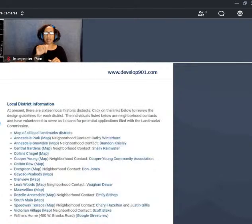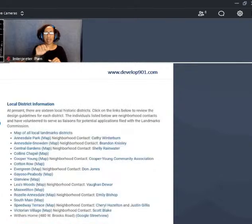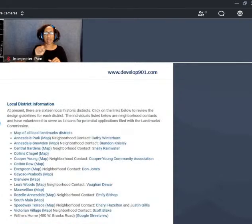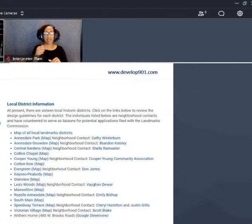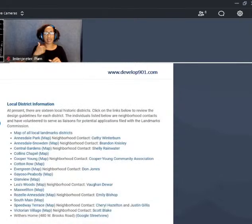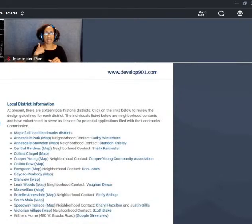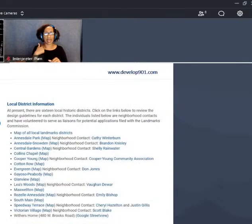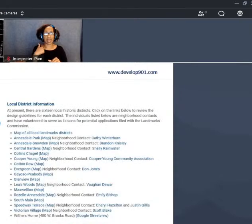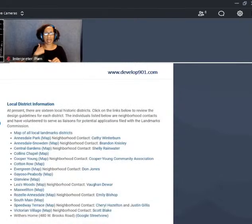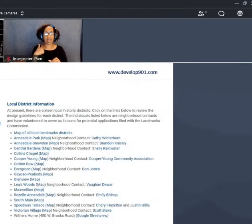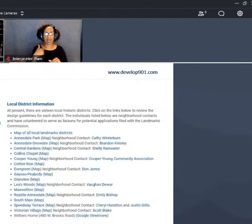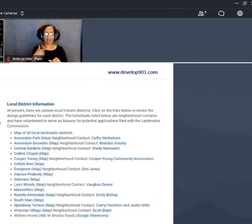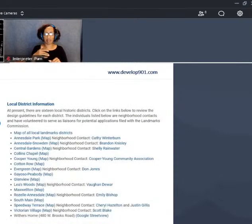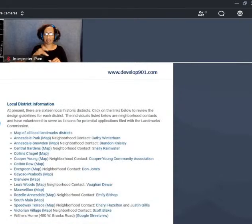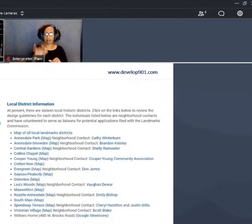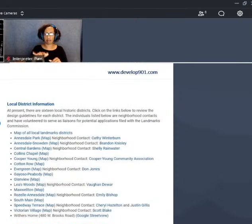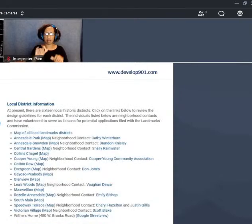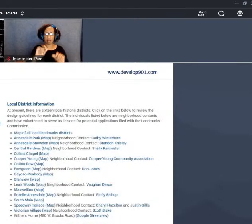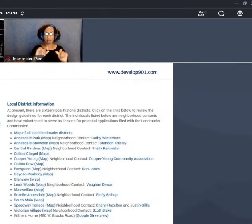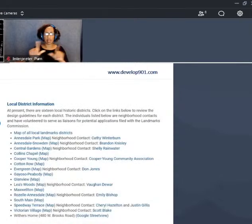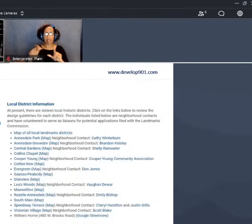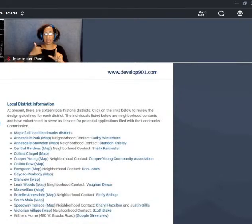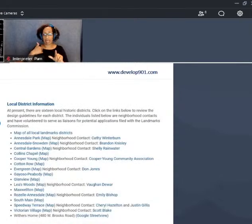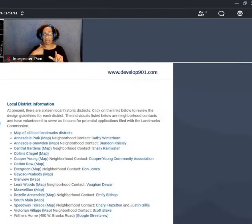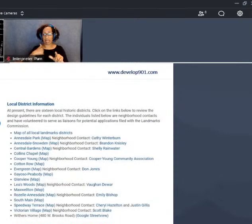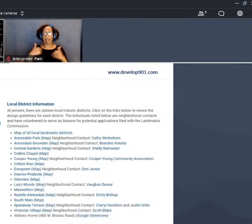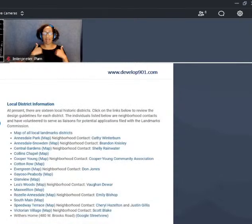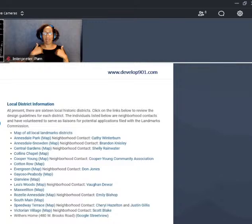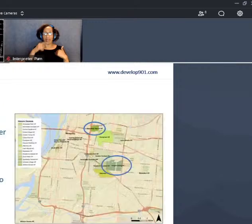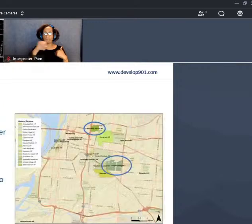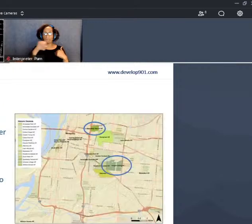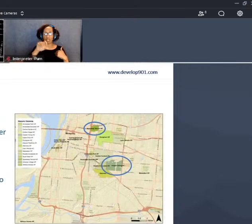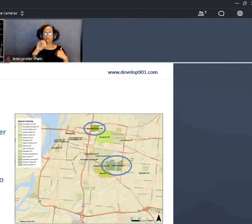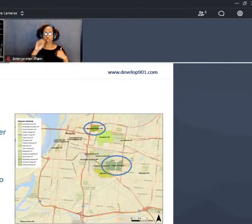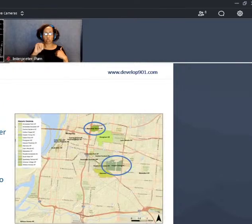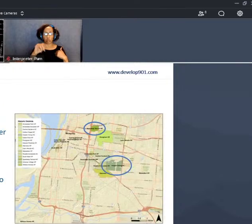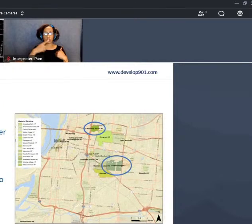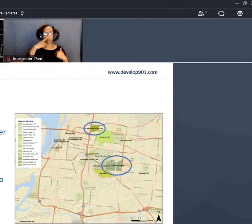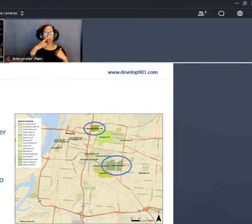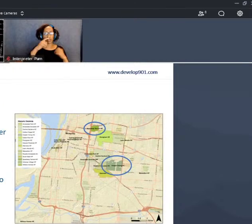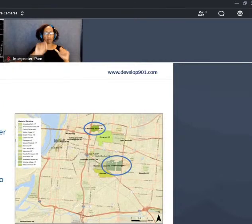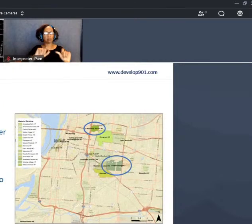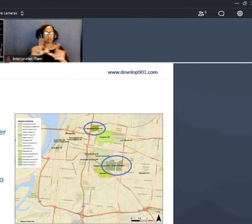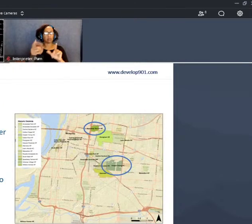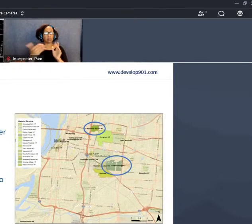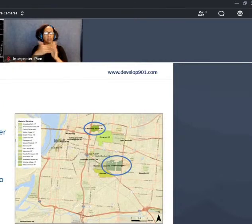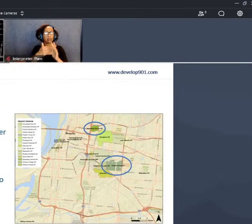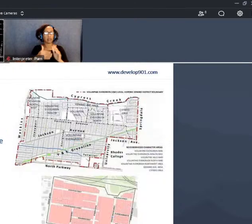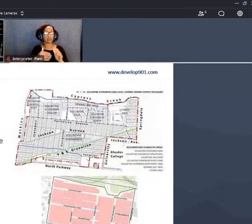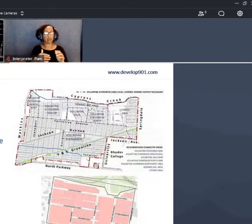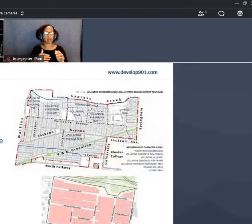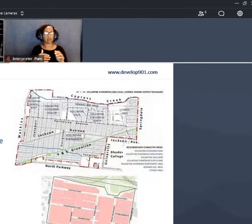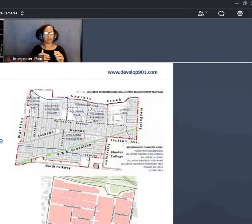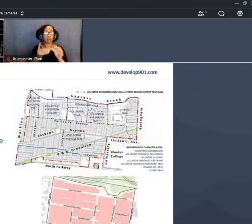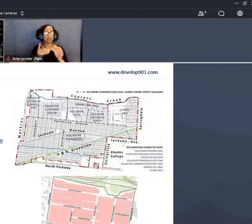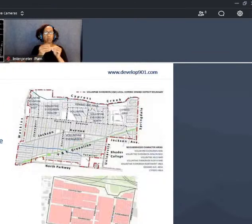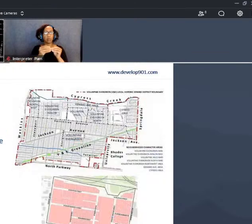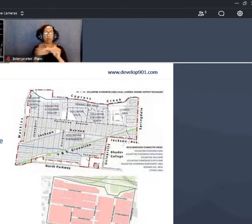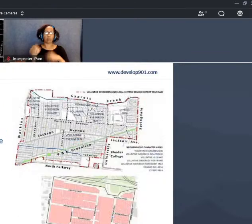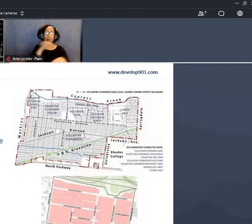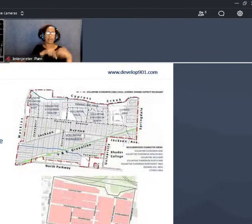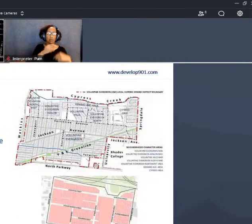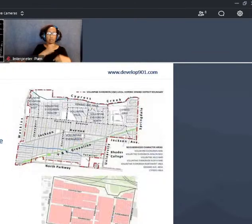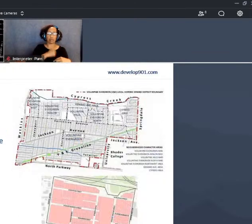but I have the Zoom button. Go up one just real quick. Up another one. Backwards, I